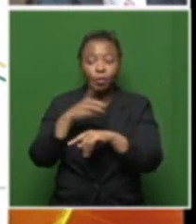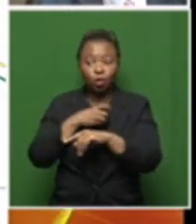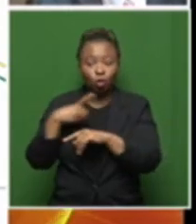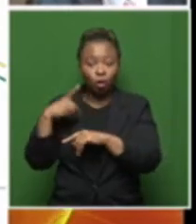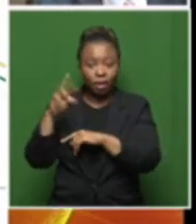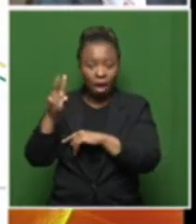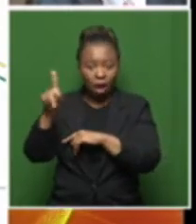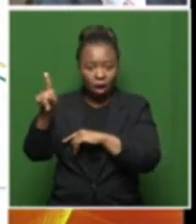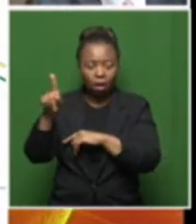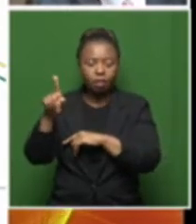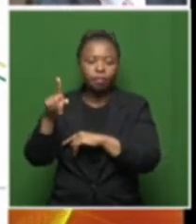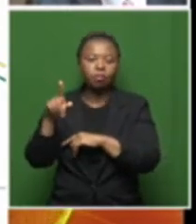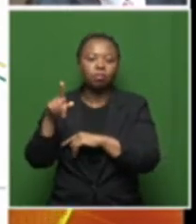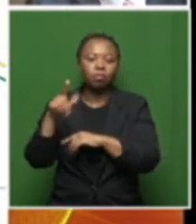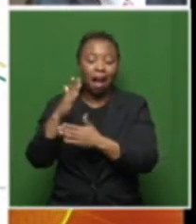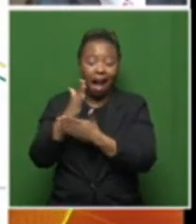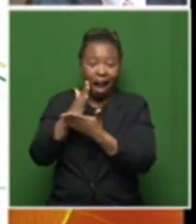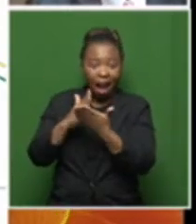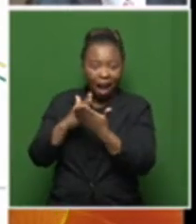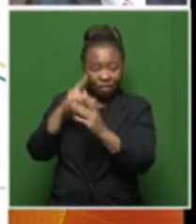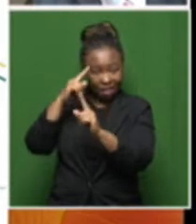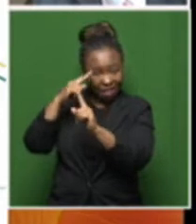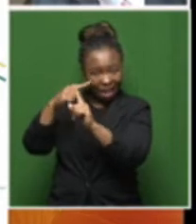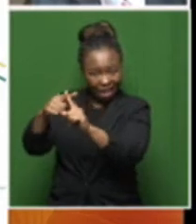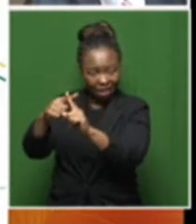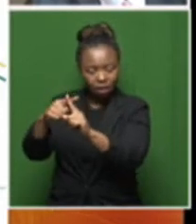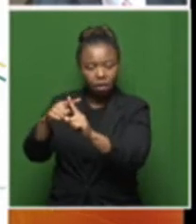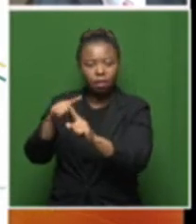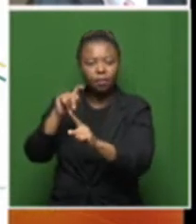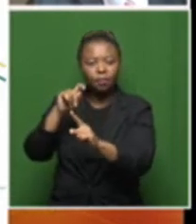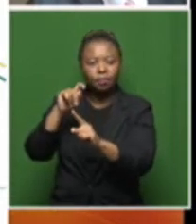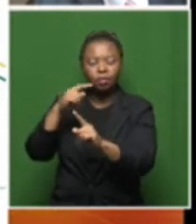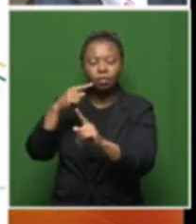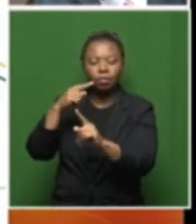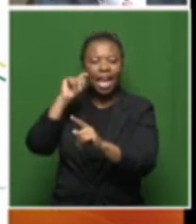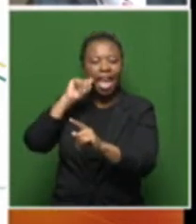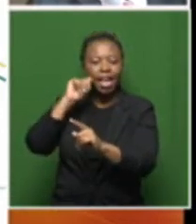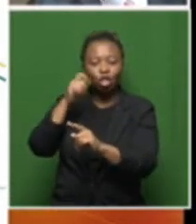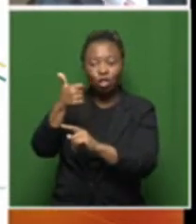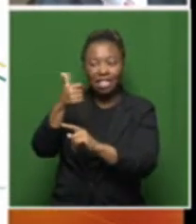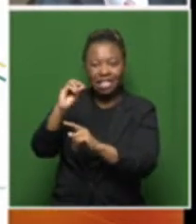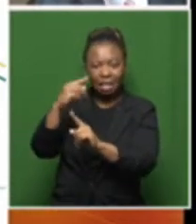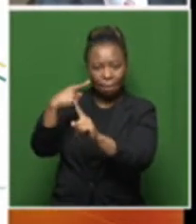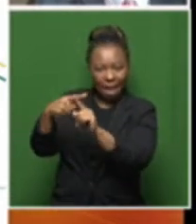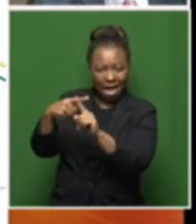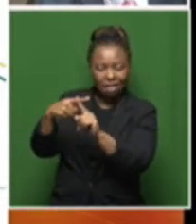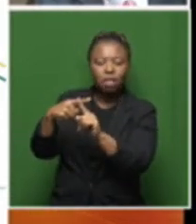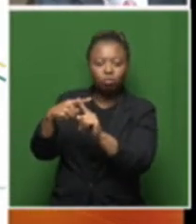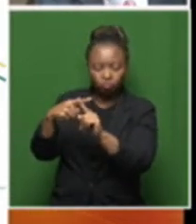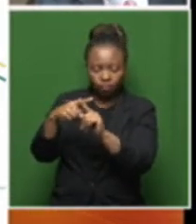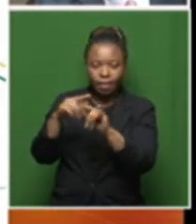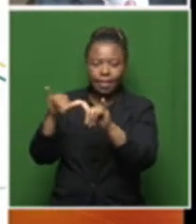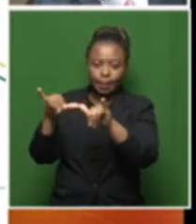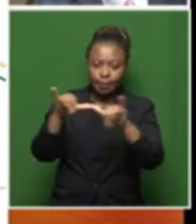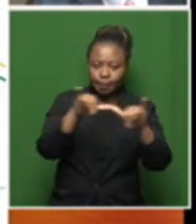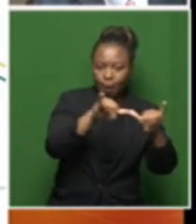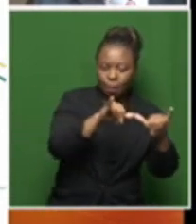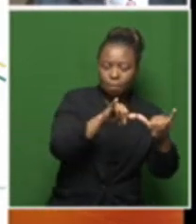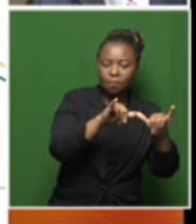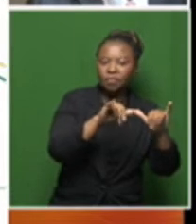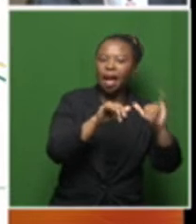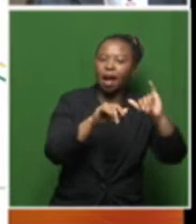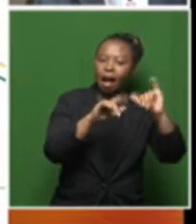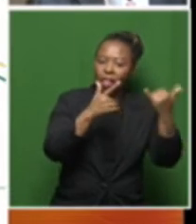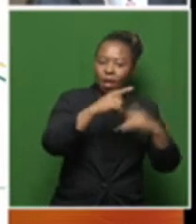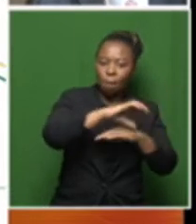around half of the target population in the plus 60 has been reached. And it's pretty much the same across the provinces, some a bit higher,